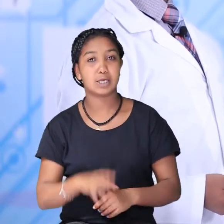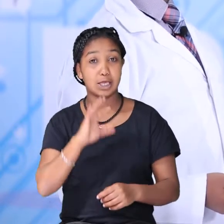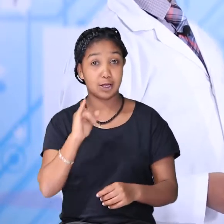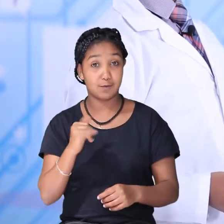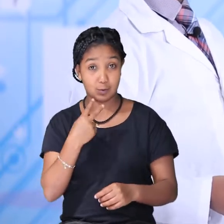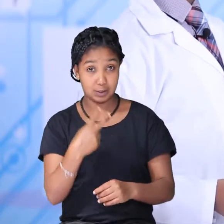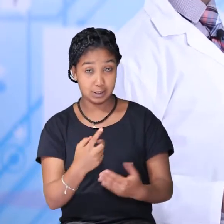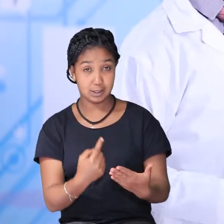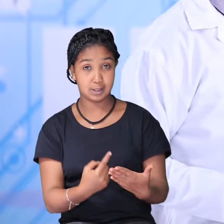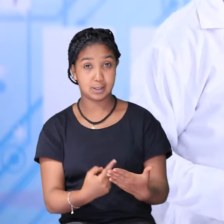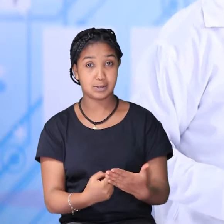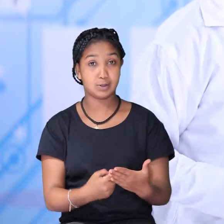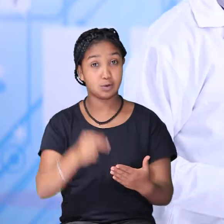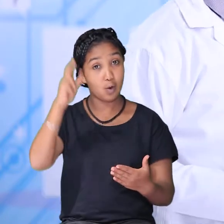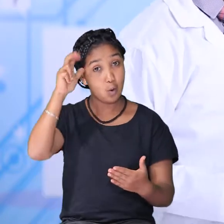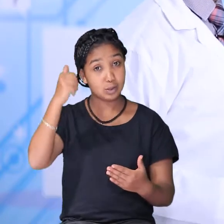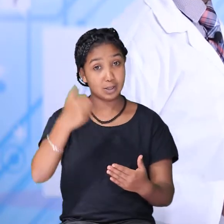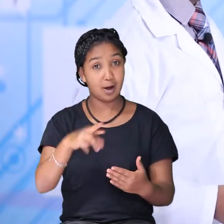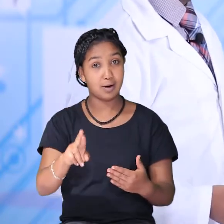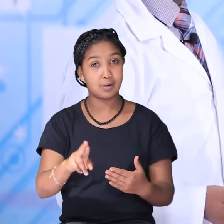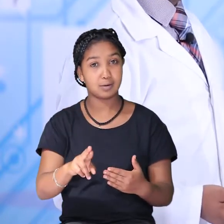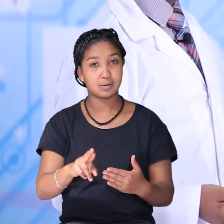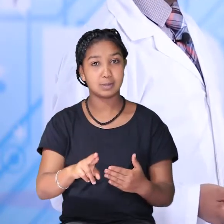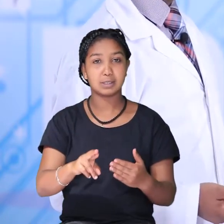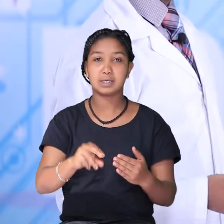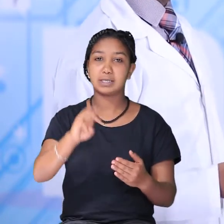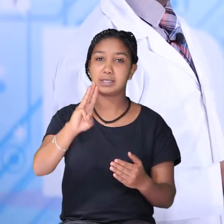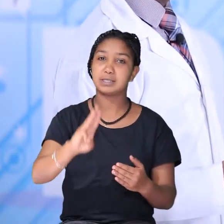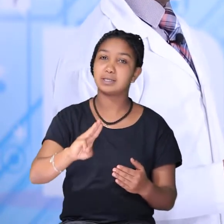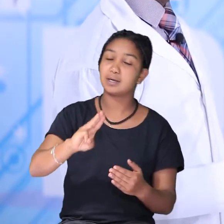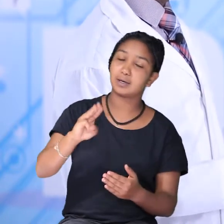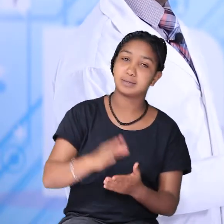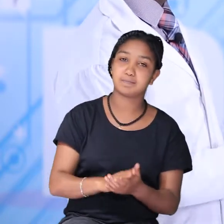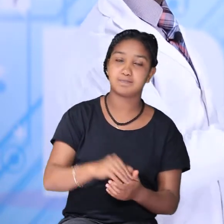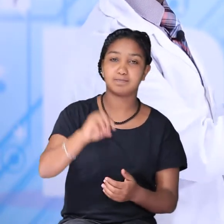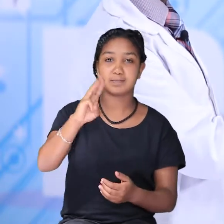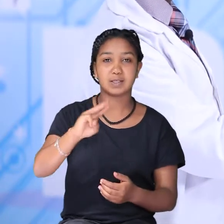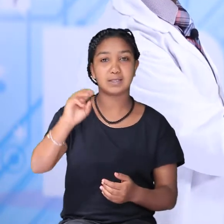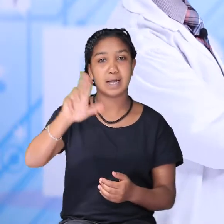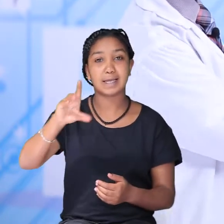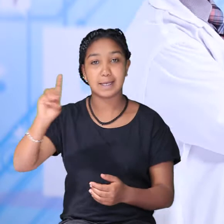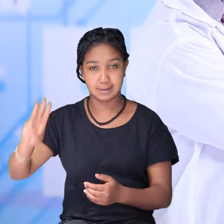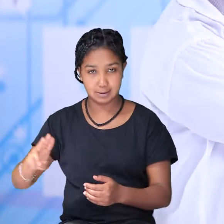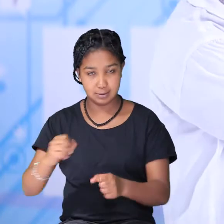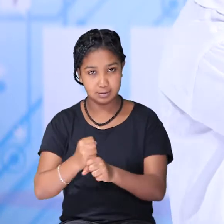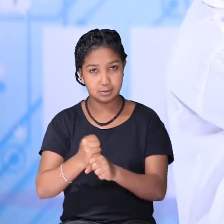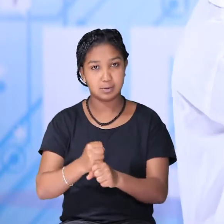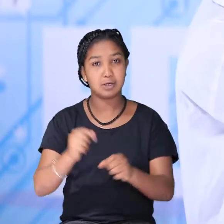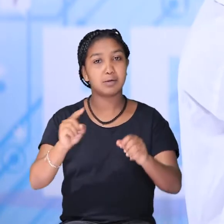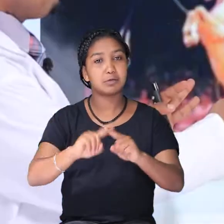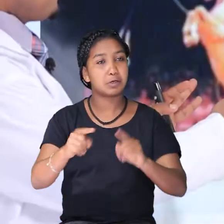If you see, these horses are circus horses. They have trained to perform different types of